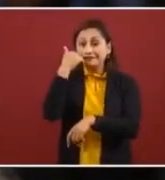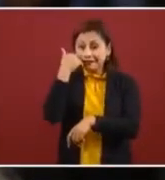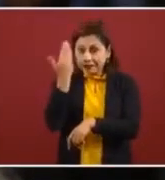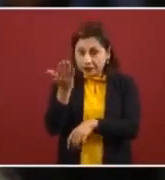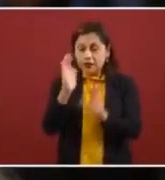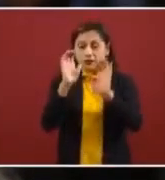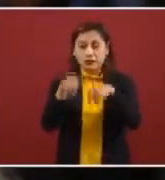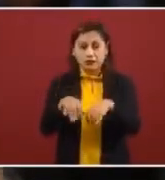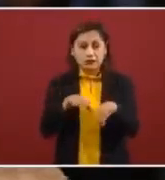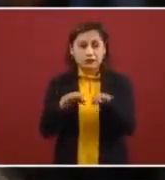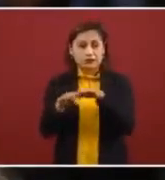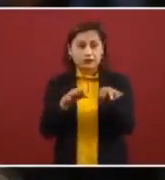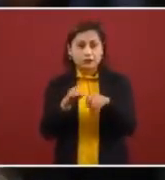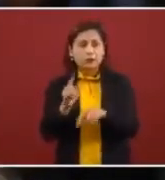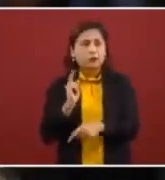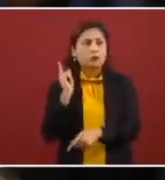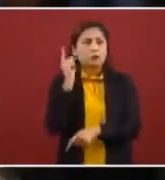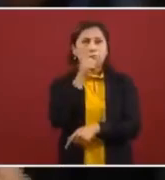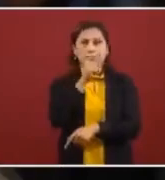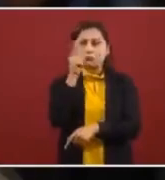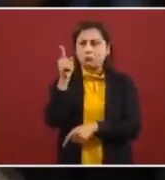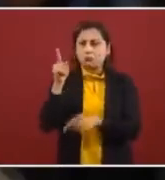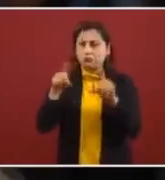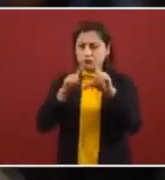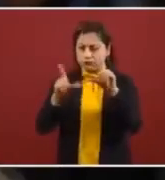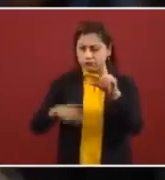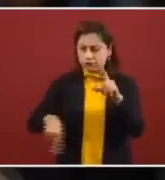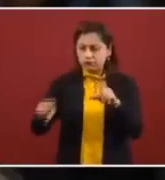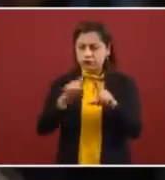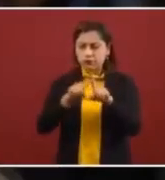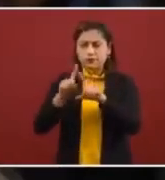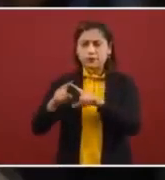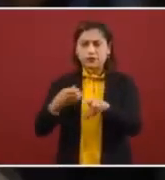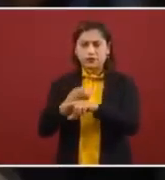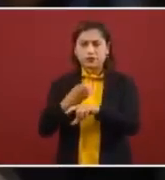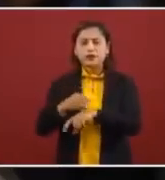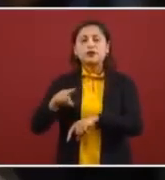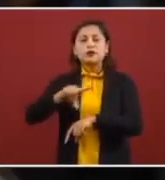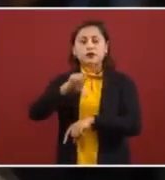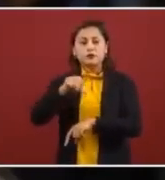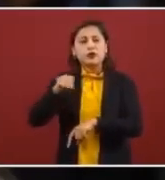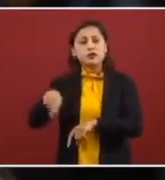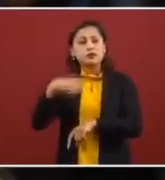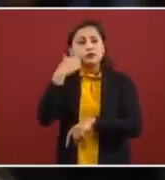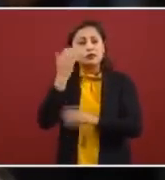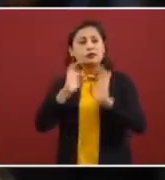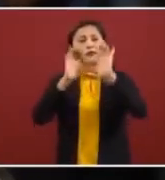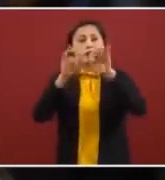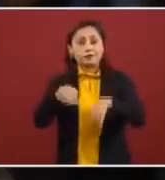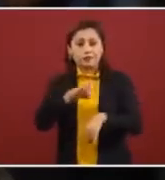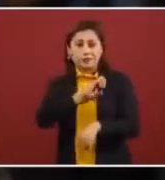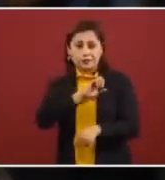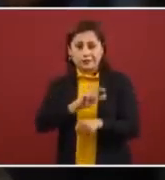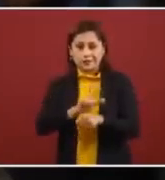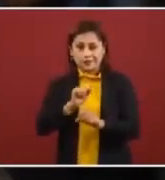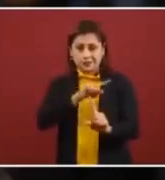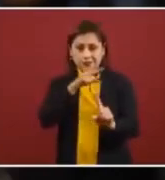80 to 20,000, I think he said, doctors with specialties. Would you be willing to,